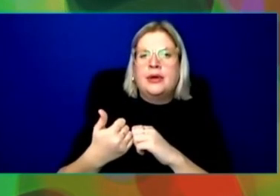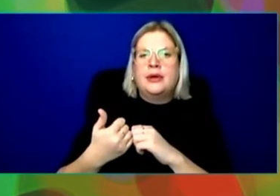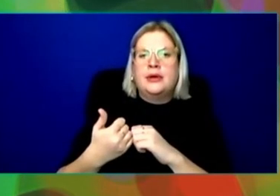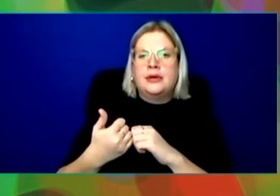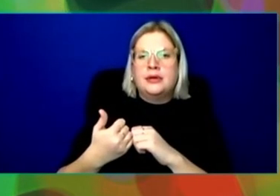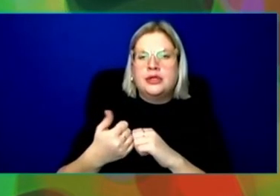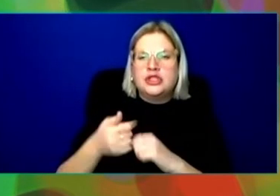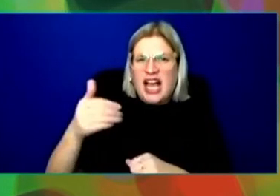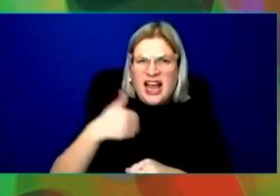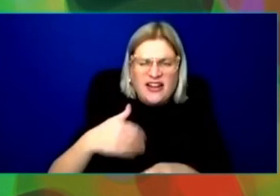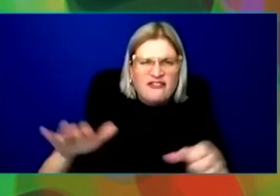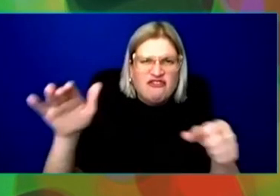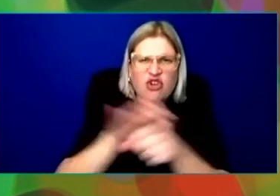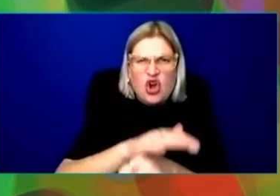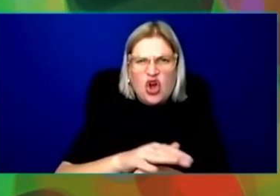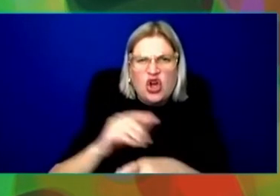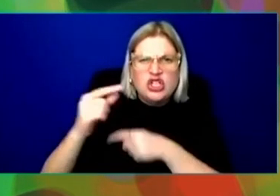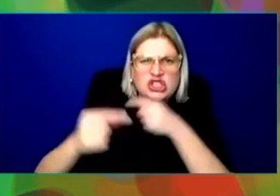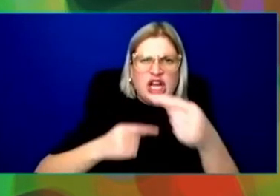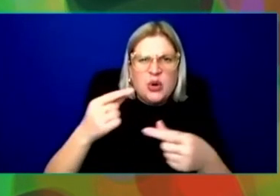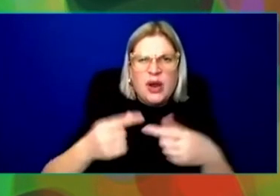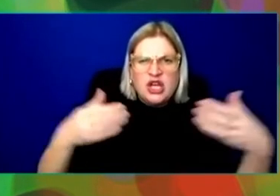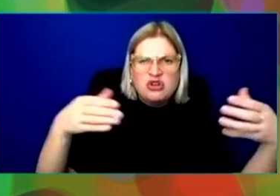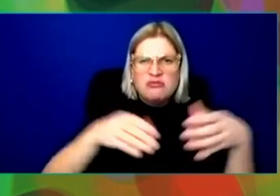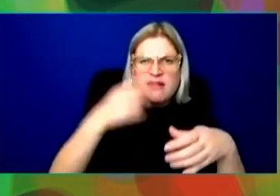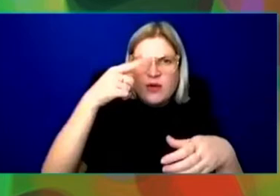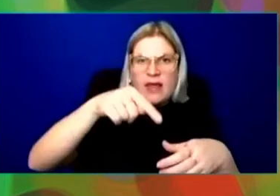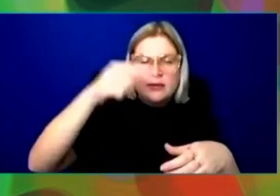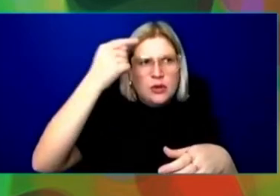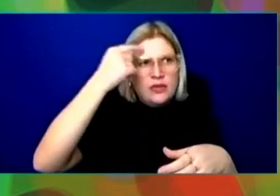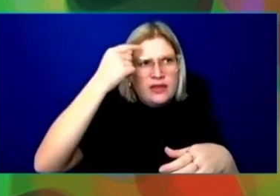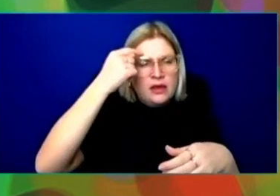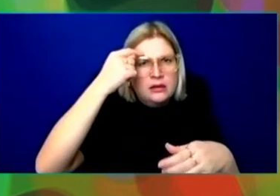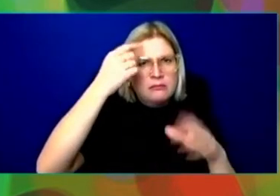whole generation just to think differently. Like mm-hmm. She got a